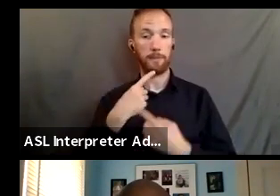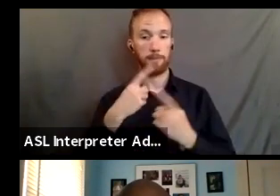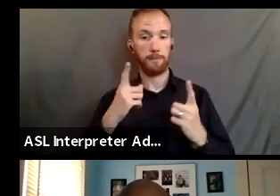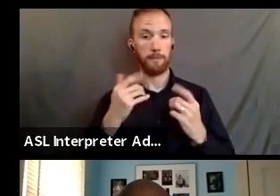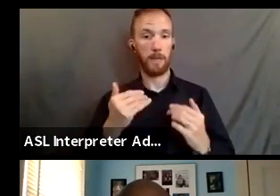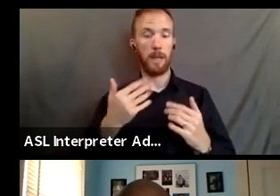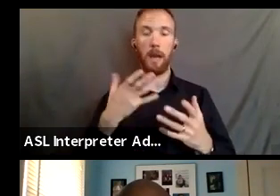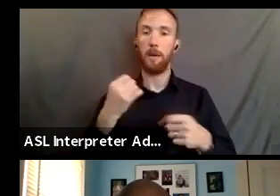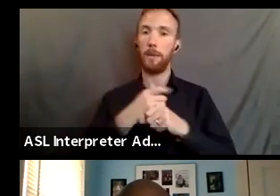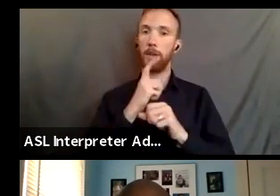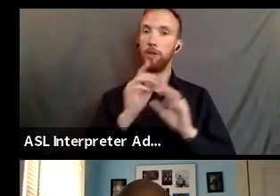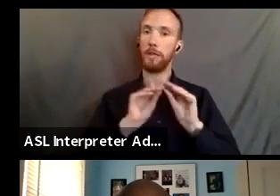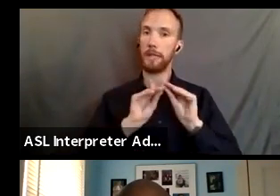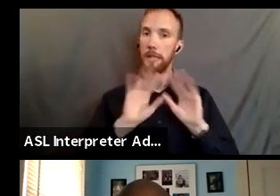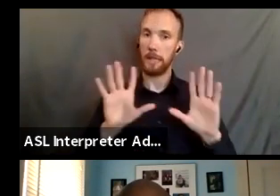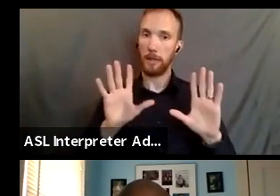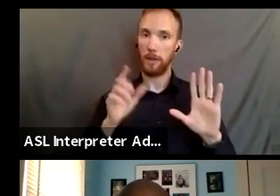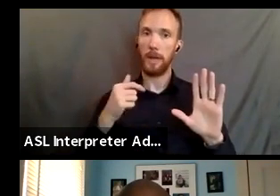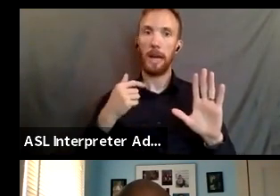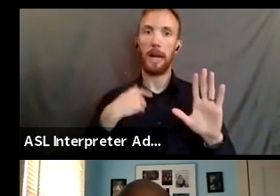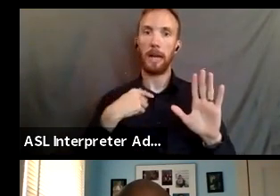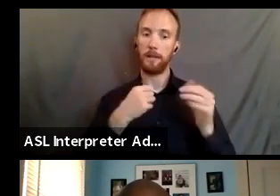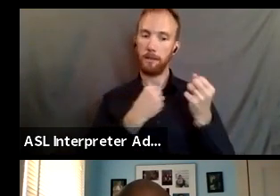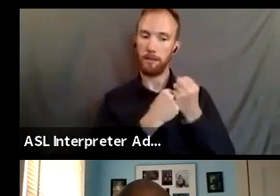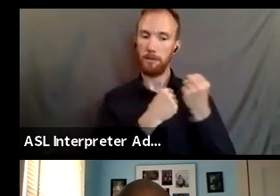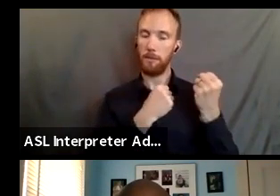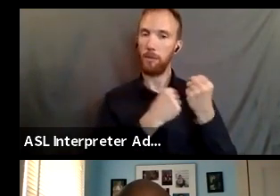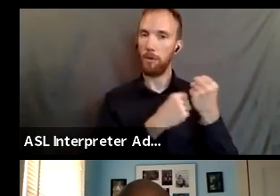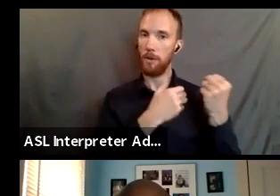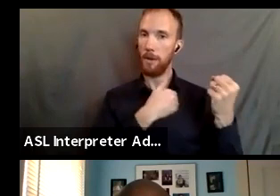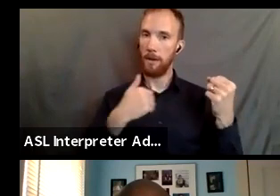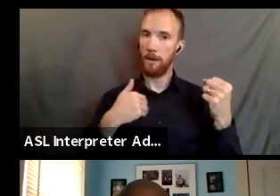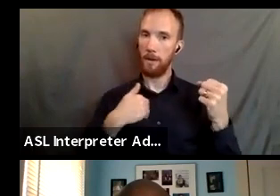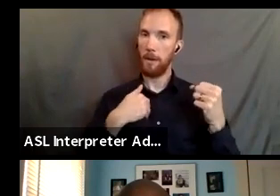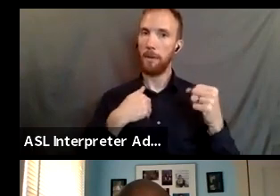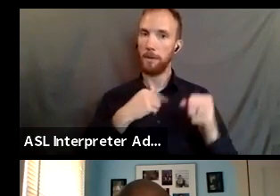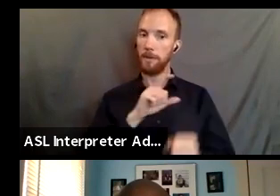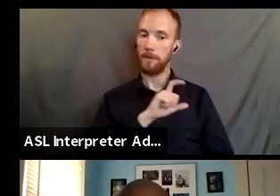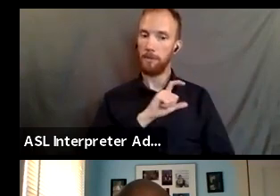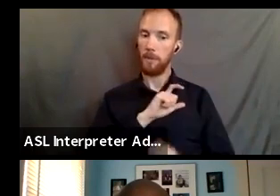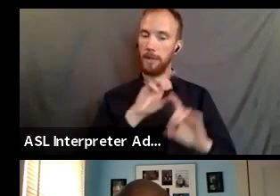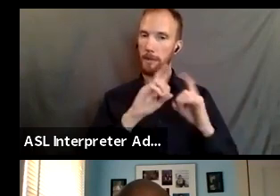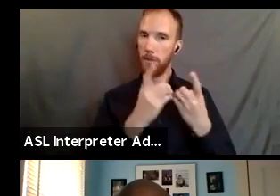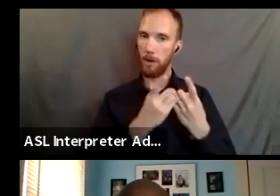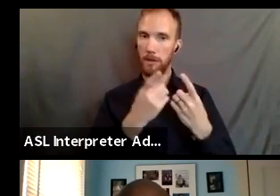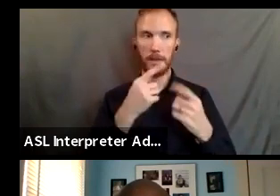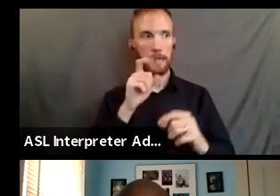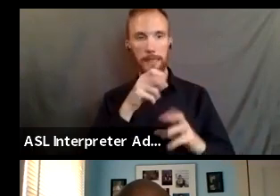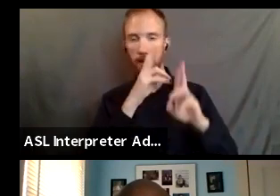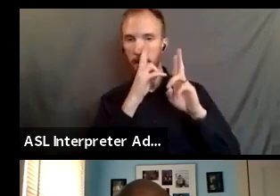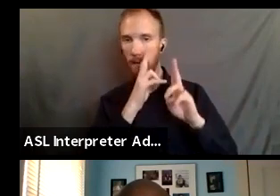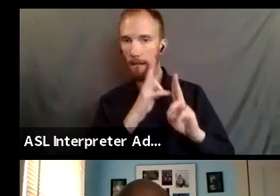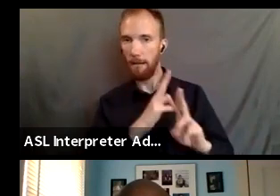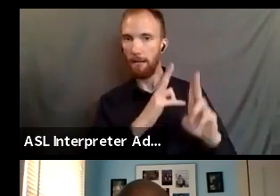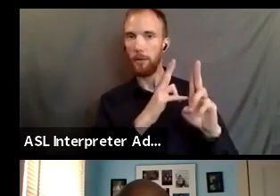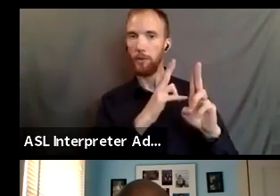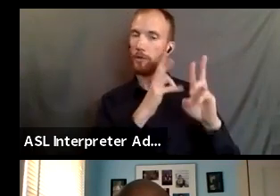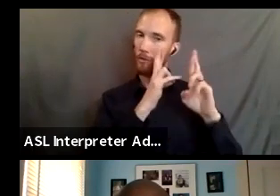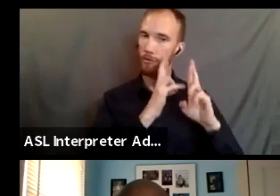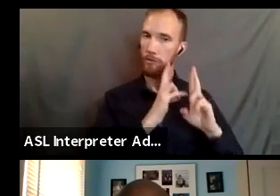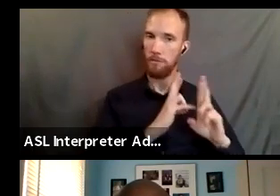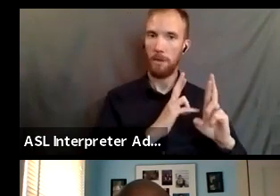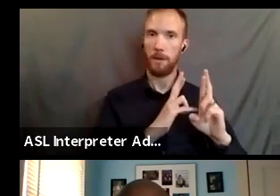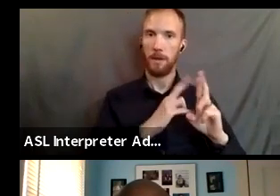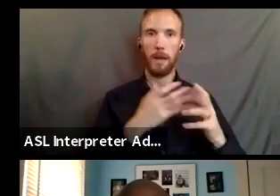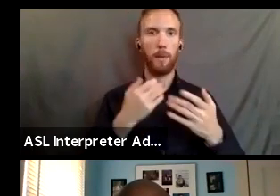support the members of the police department as they deserve to be treated with honor and respect i want to thank